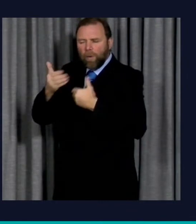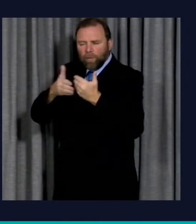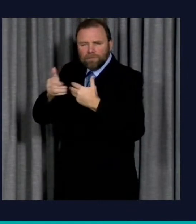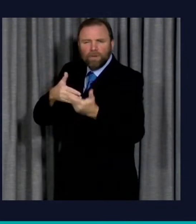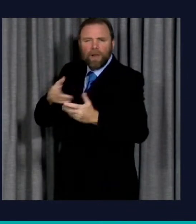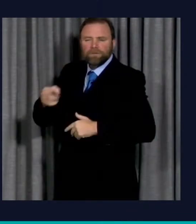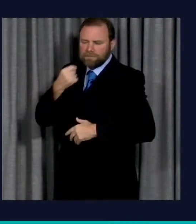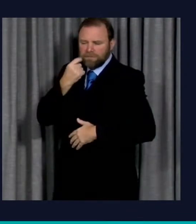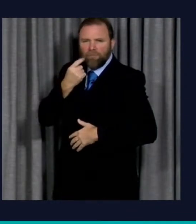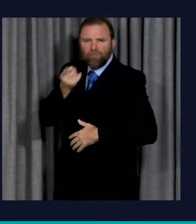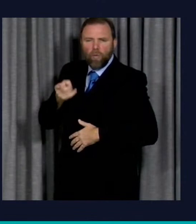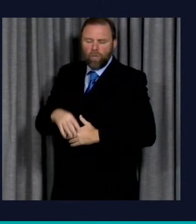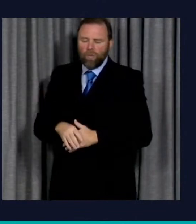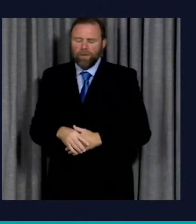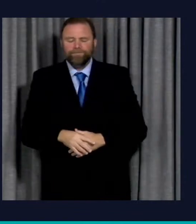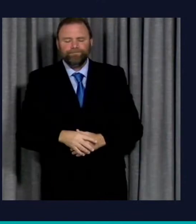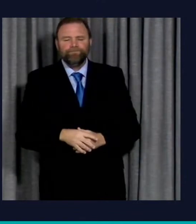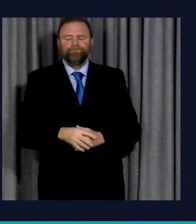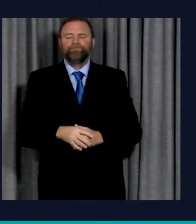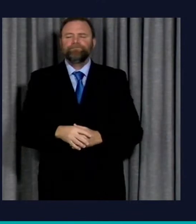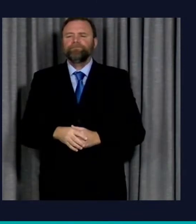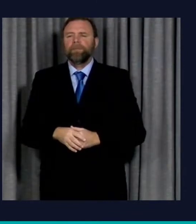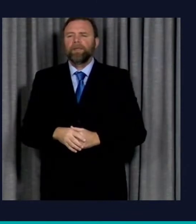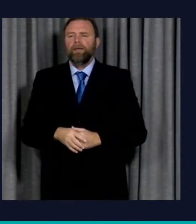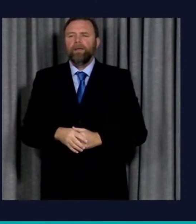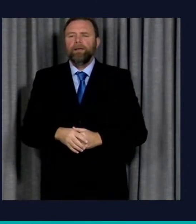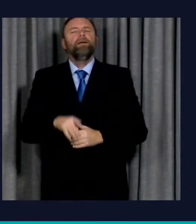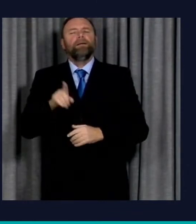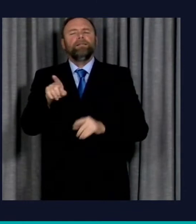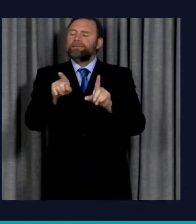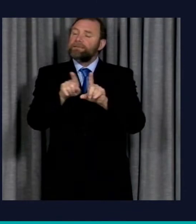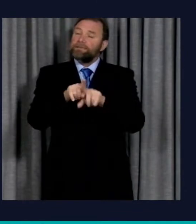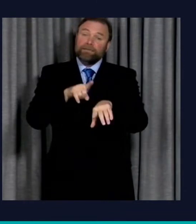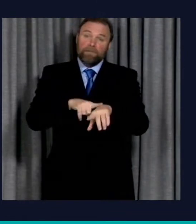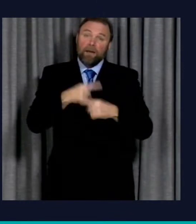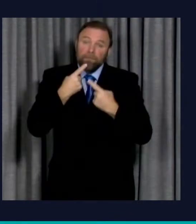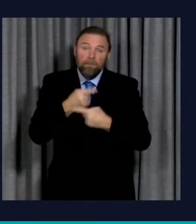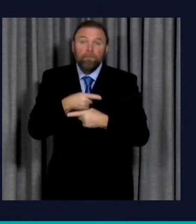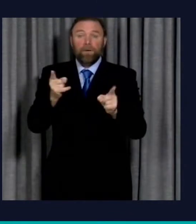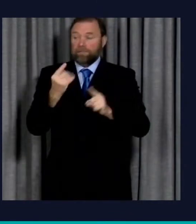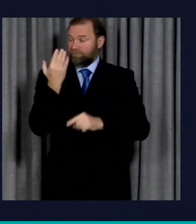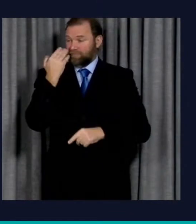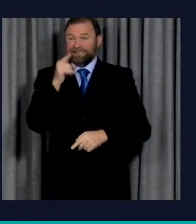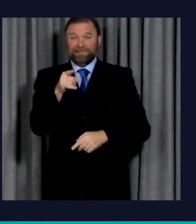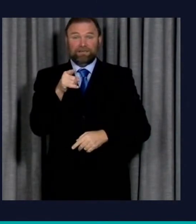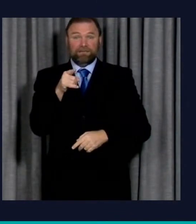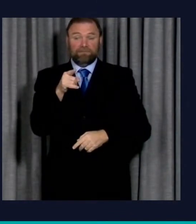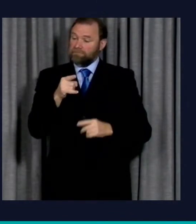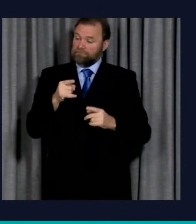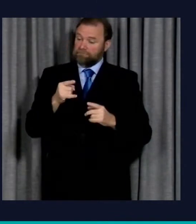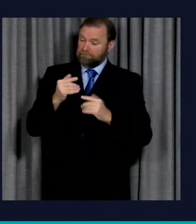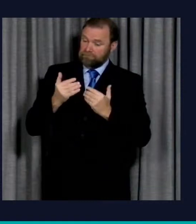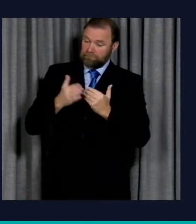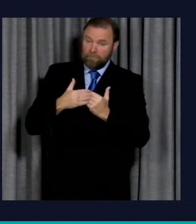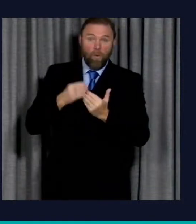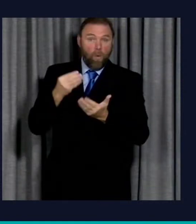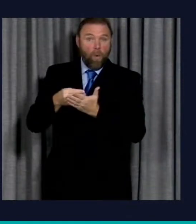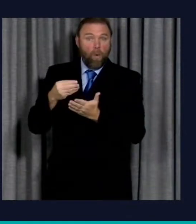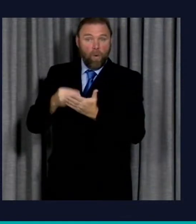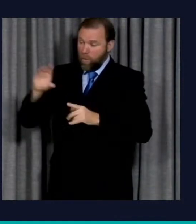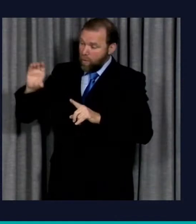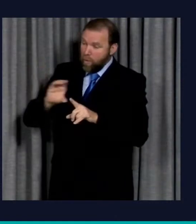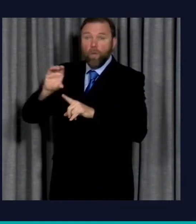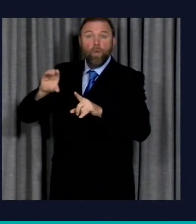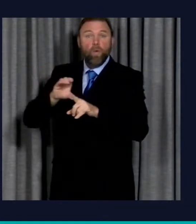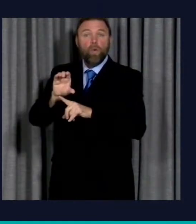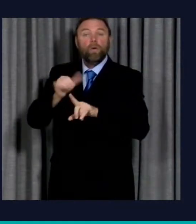operate tomorrow. At the same time, we have already announced in the last few days further funds, additional funds to